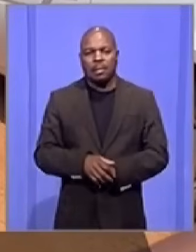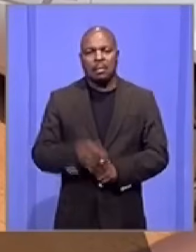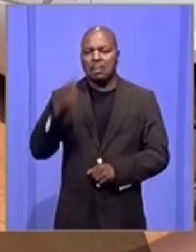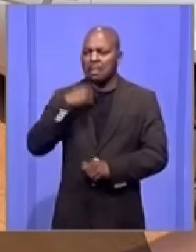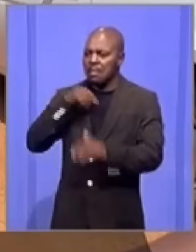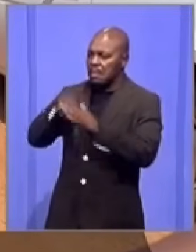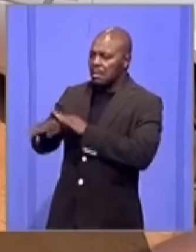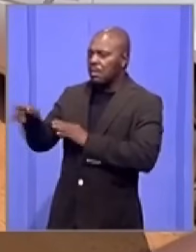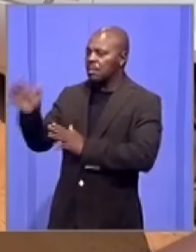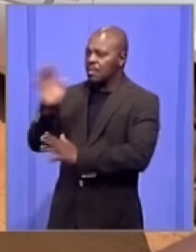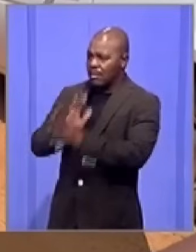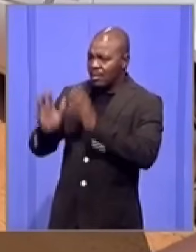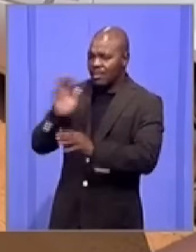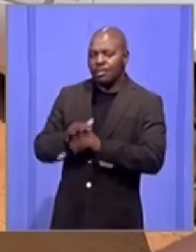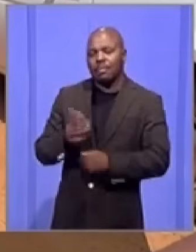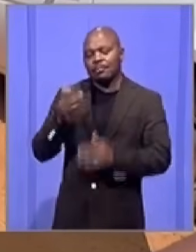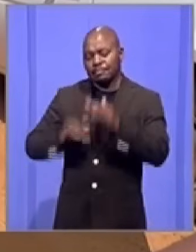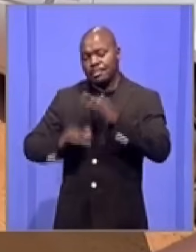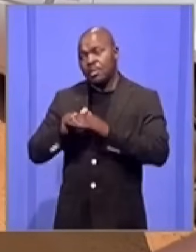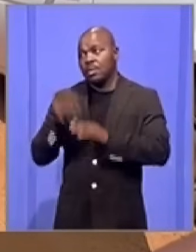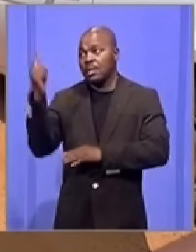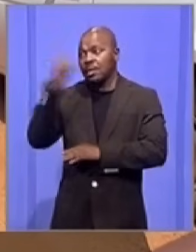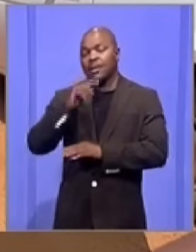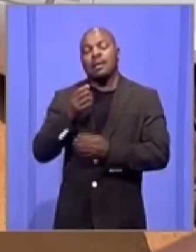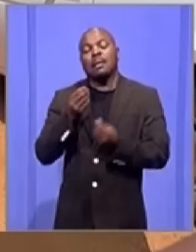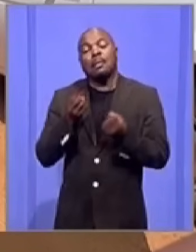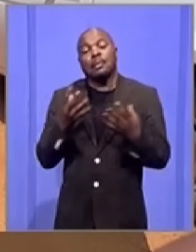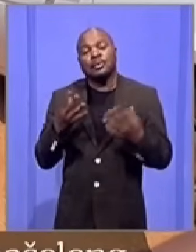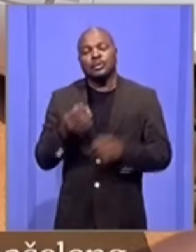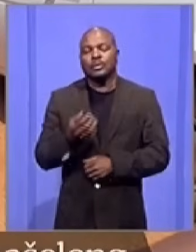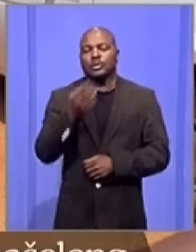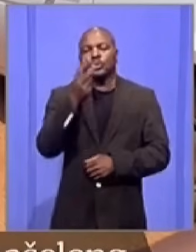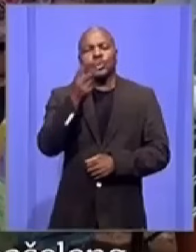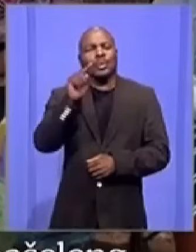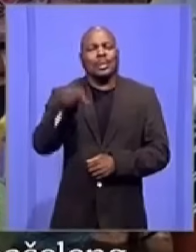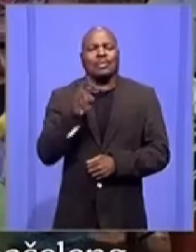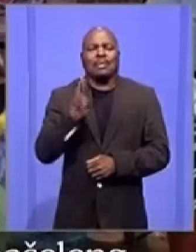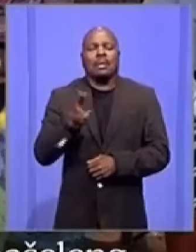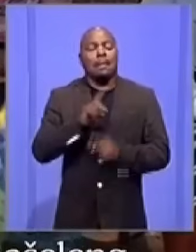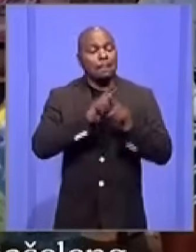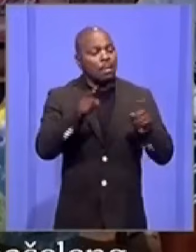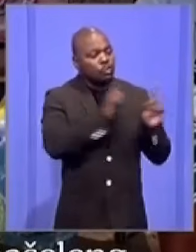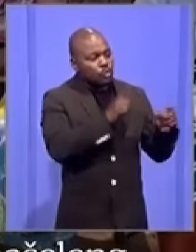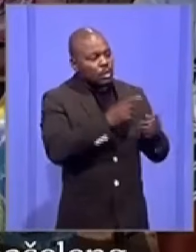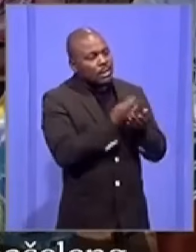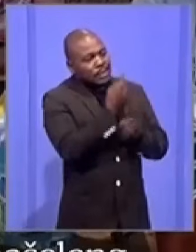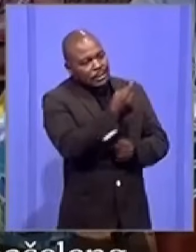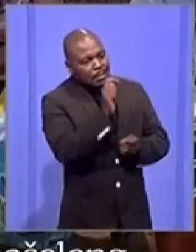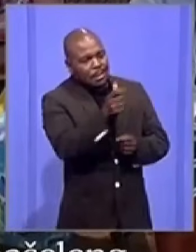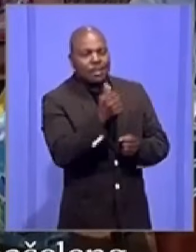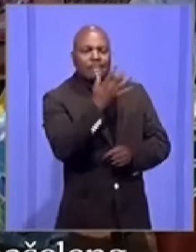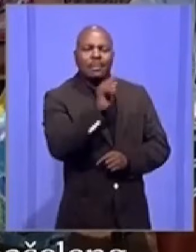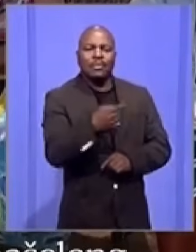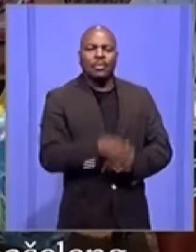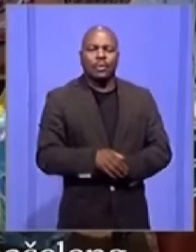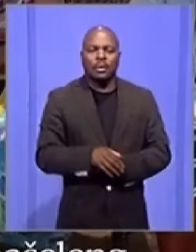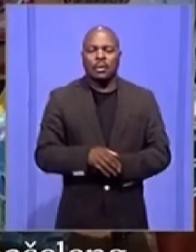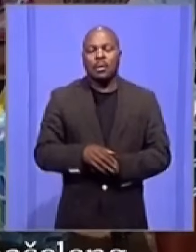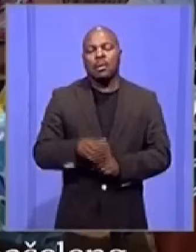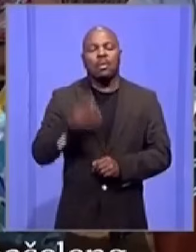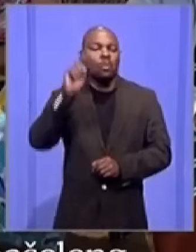limit ya rena ke 2000 rand ka letšatši mola ile gore na rena le seruto sa rena sa gore re fana di 5000 motsofe wa mengwaga e